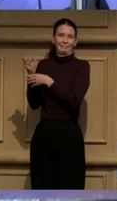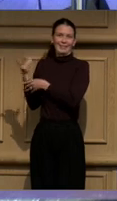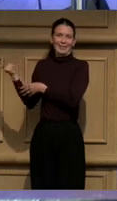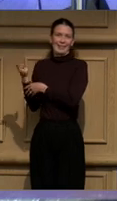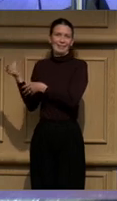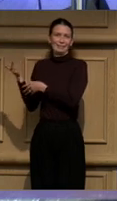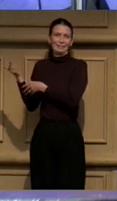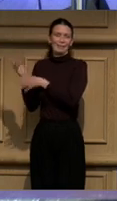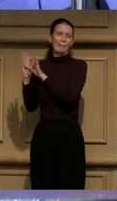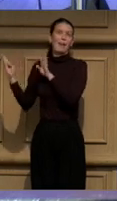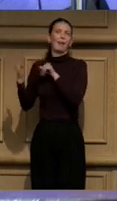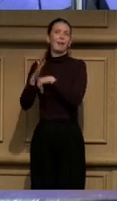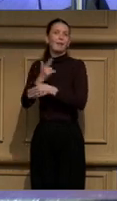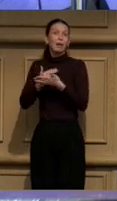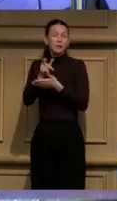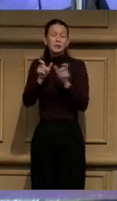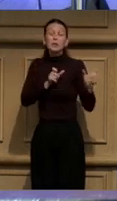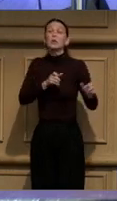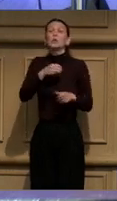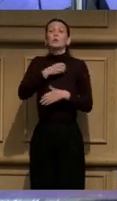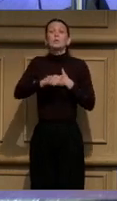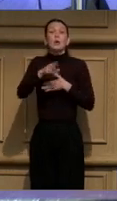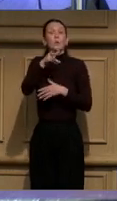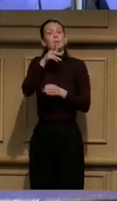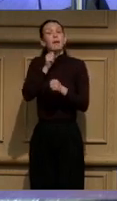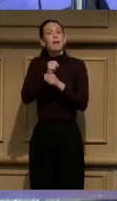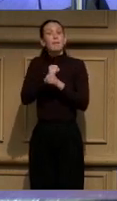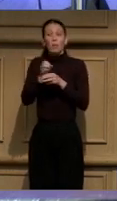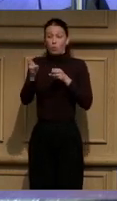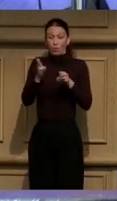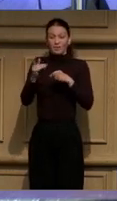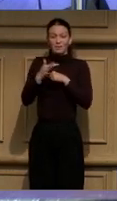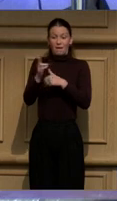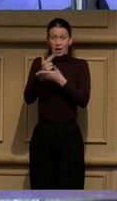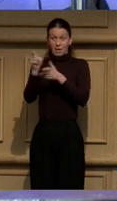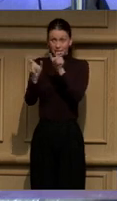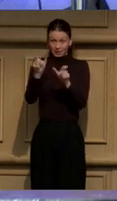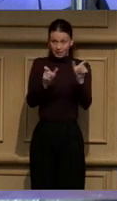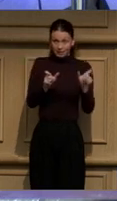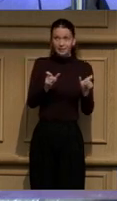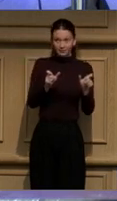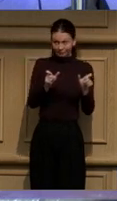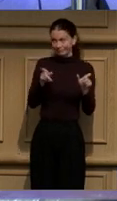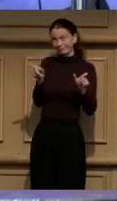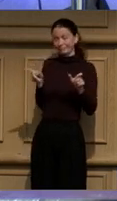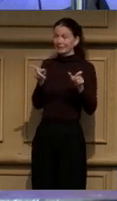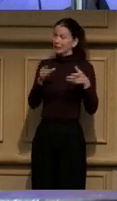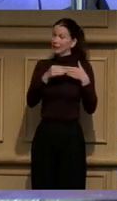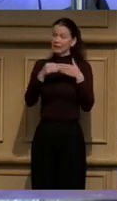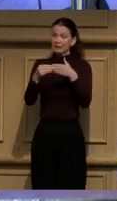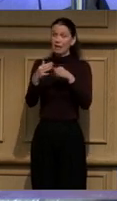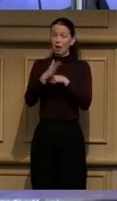So today we're going to take a glimpse into the practice of artists at the forefront of Irish arts practice at the